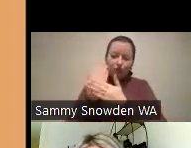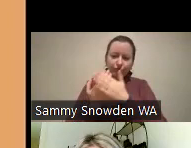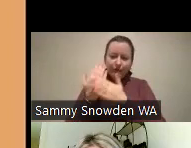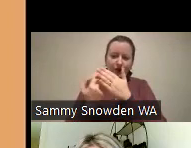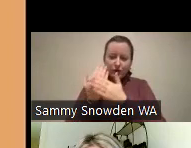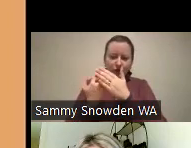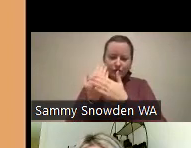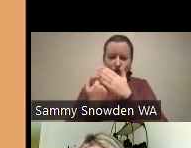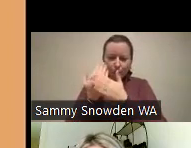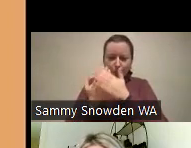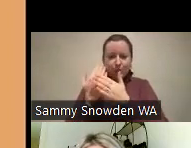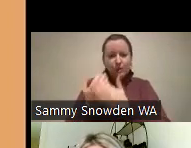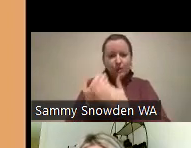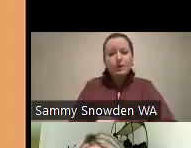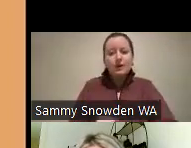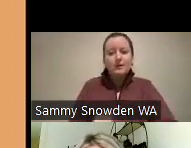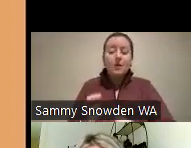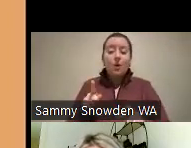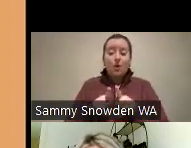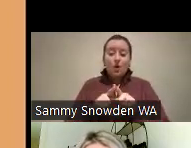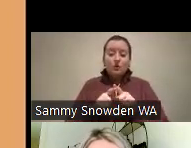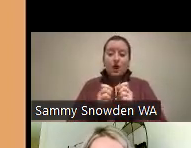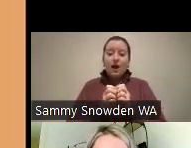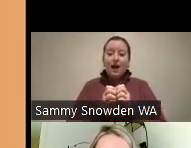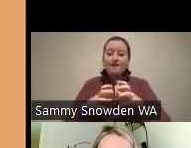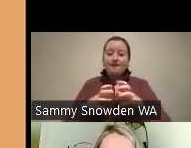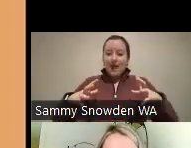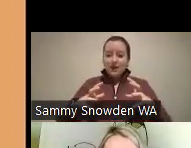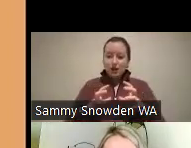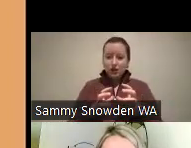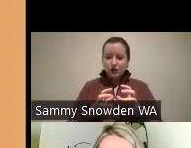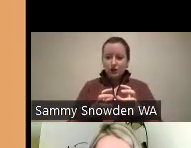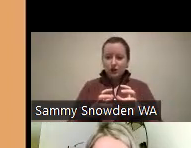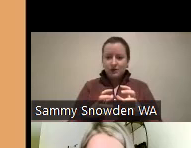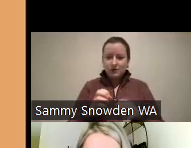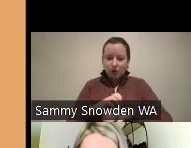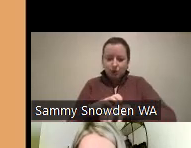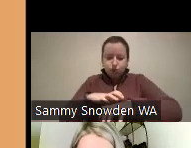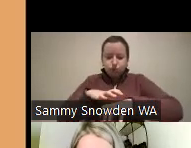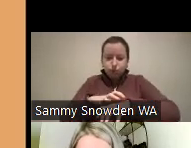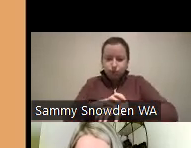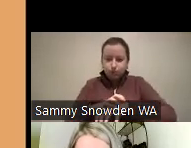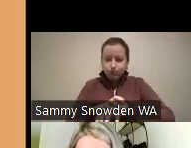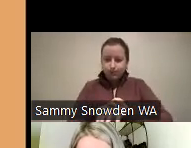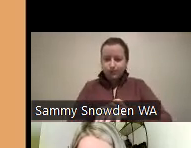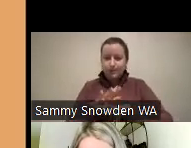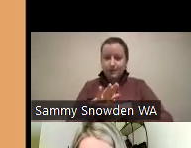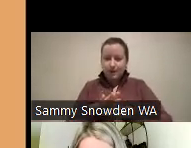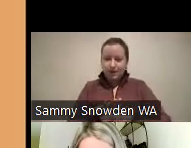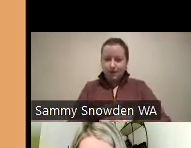and our inflammatory response, how the body deals with inflammation. It actually helps to reduce inflammation.